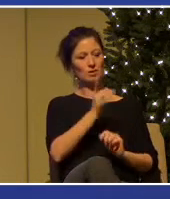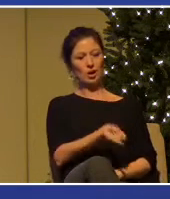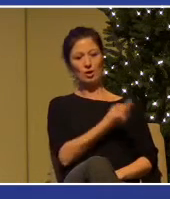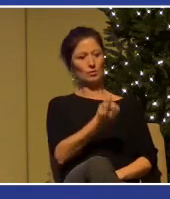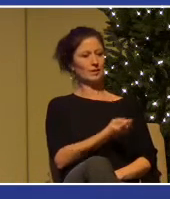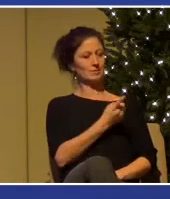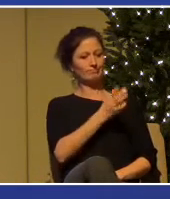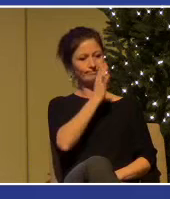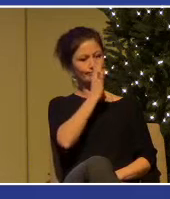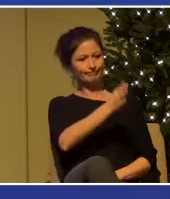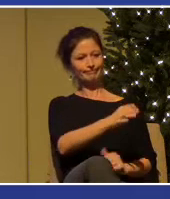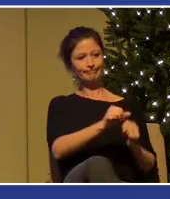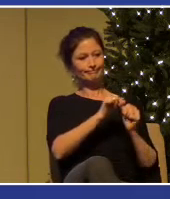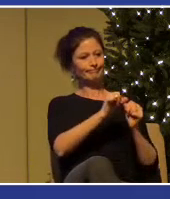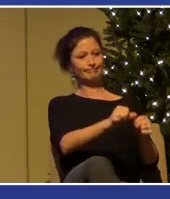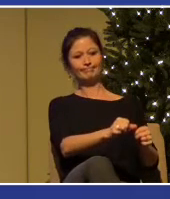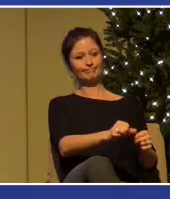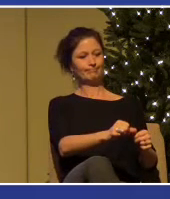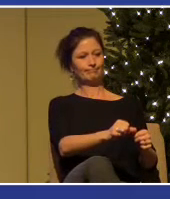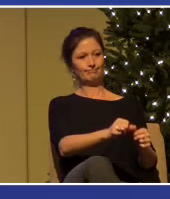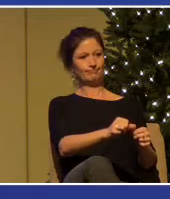always been.